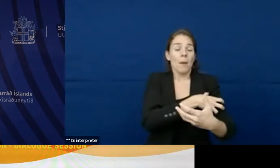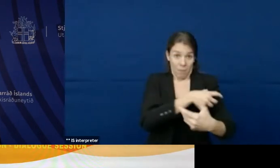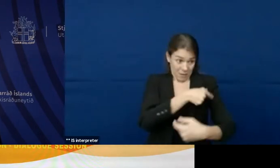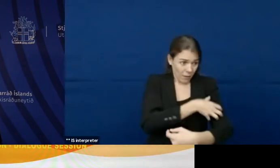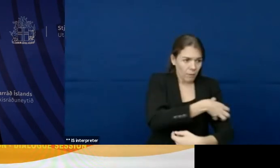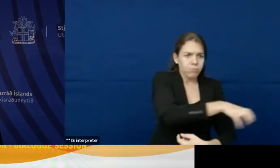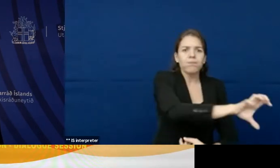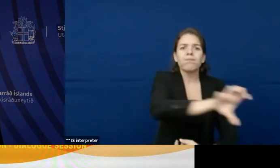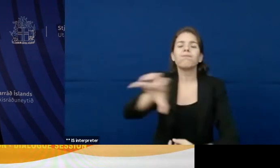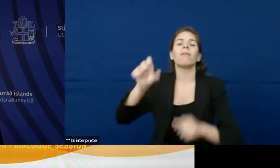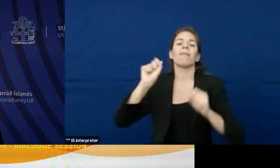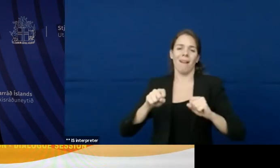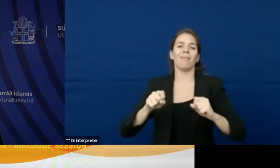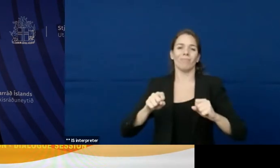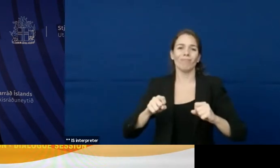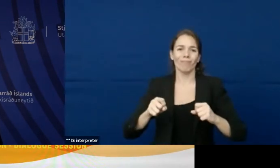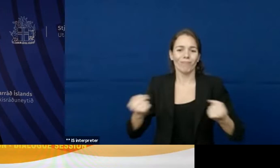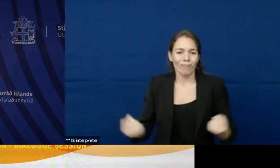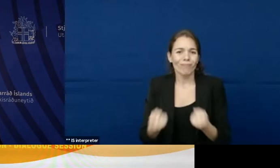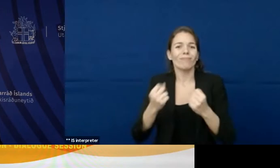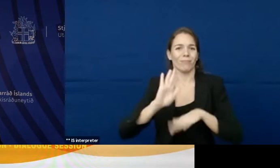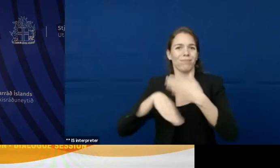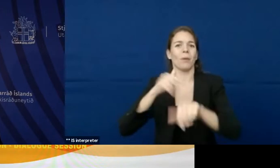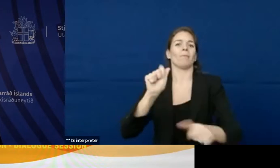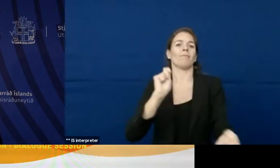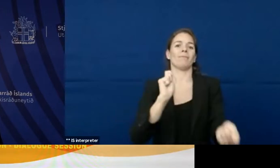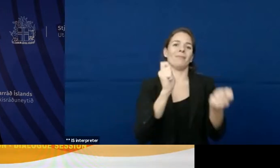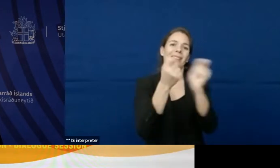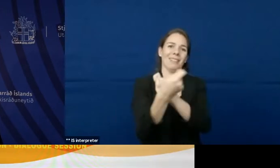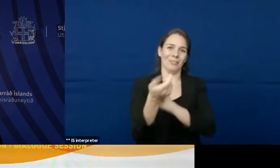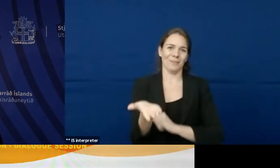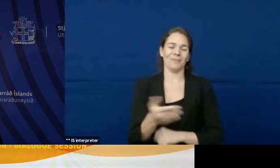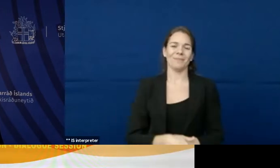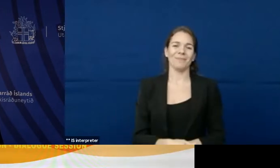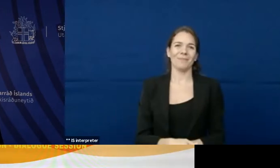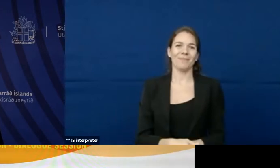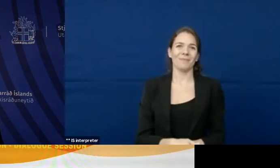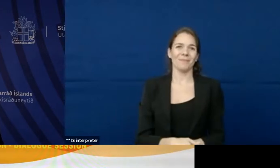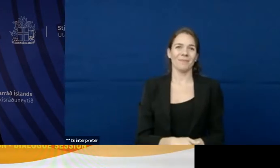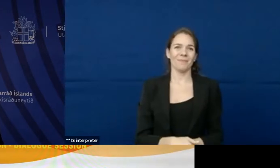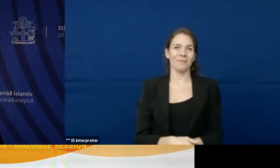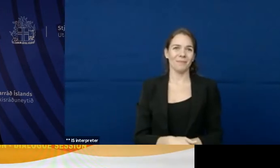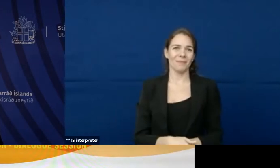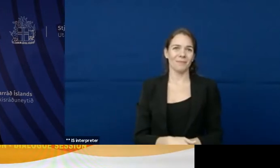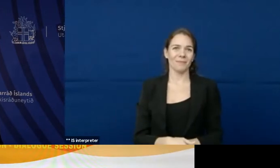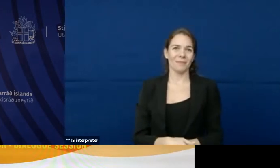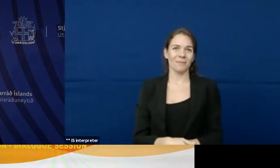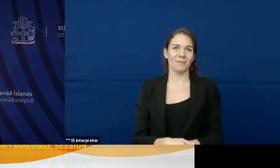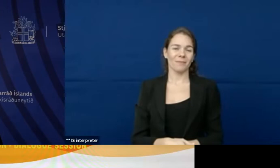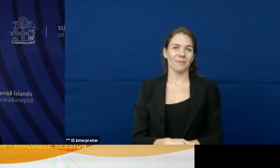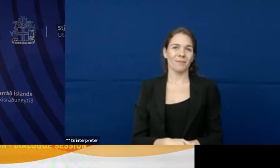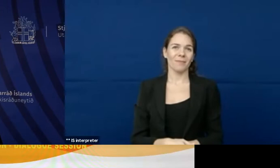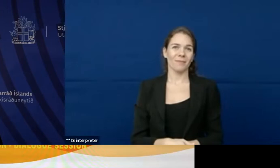concept of the Generation Equality Forum unique, and the global conversation we must have